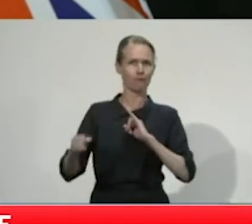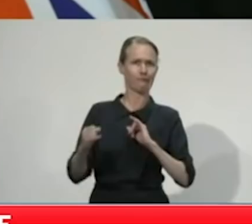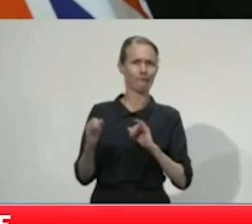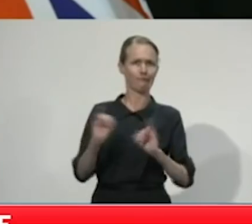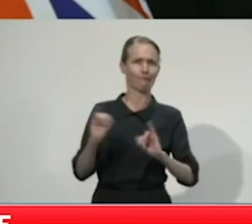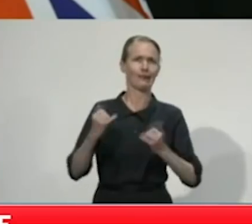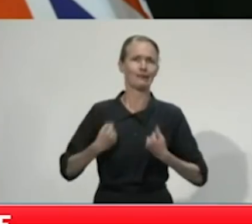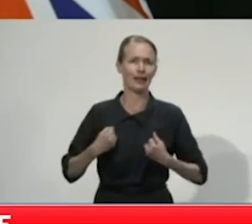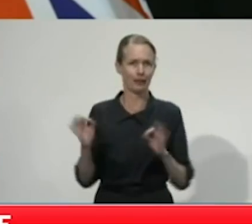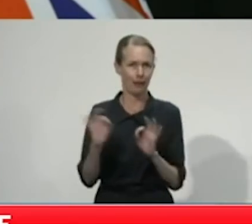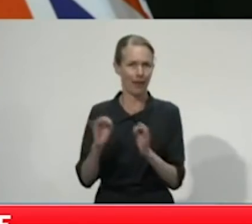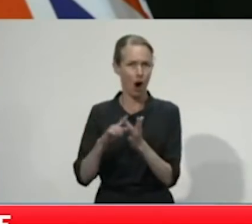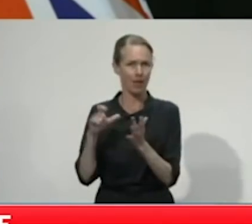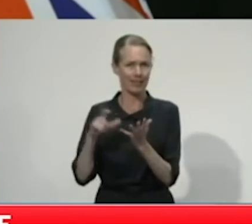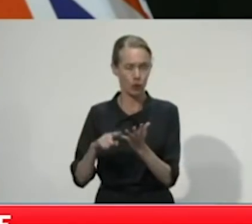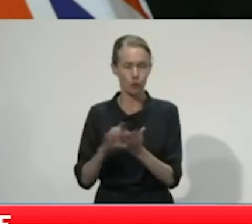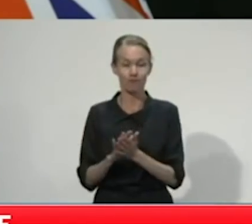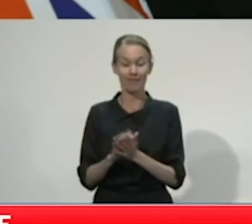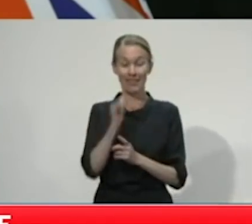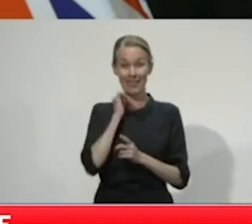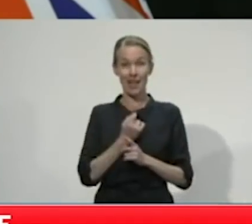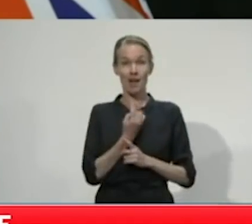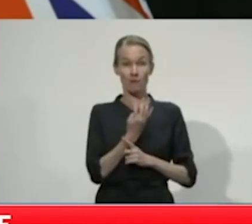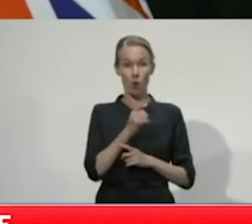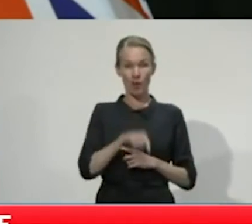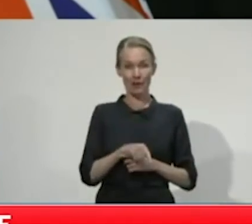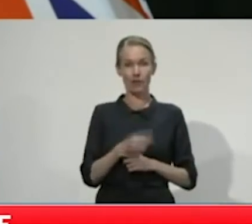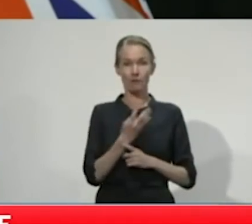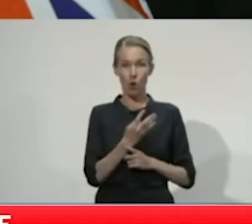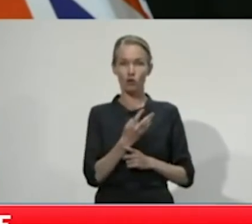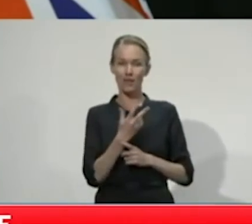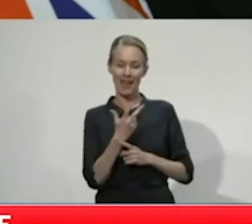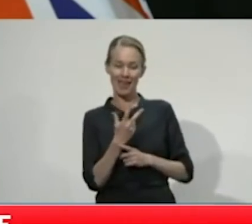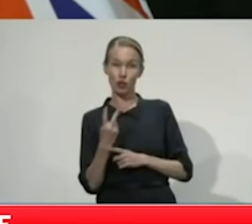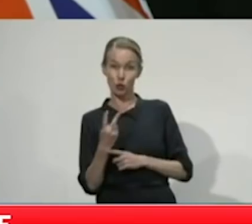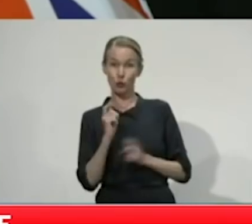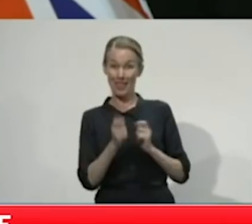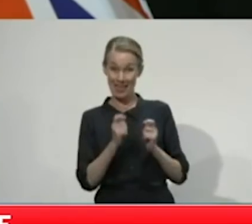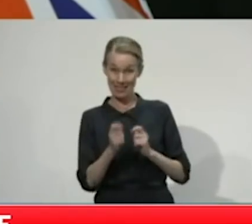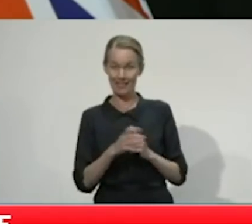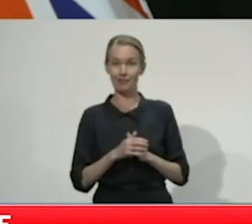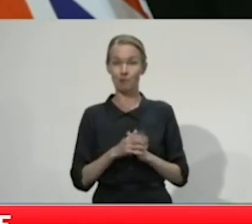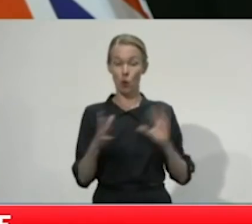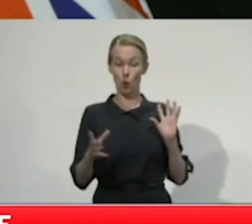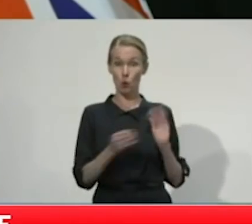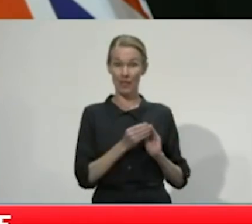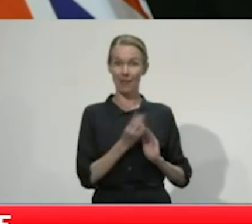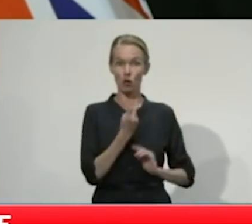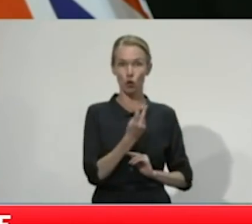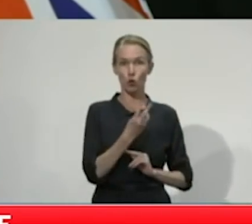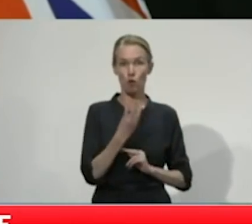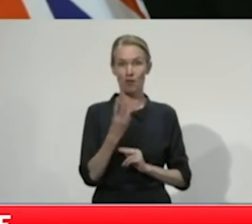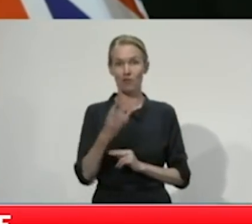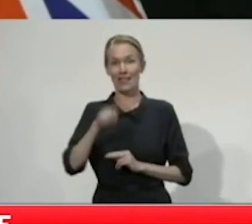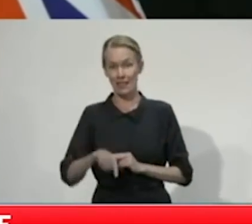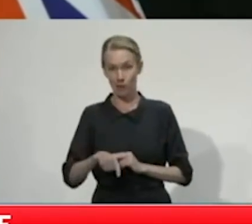our laboratories processed a total of 4,882 tests, and our grand total now is